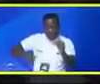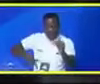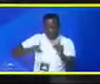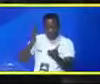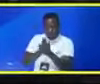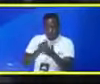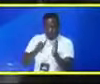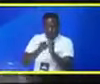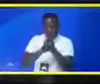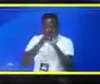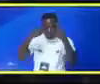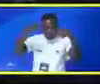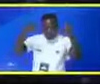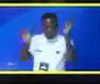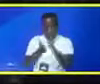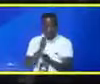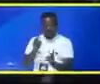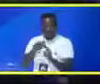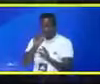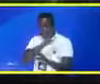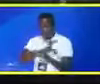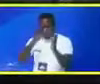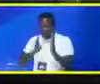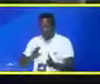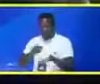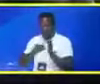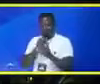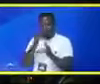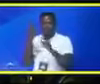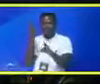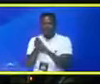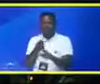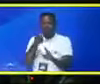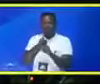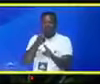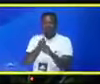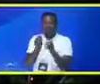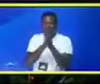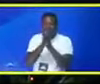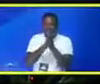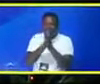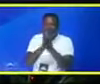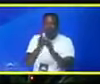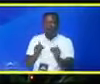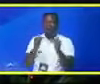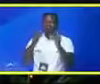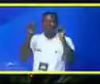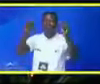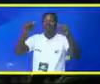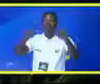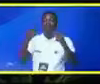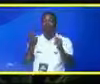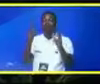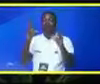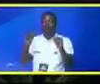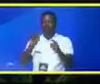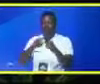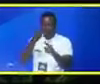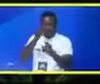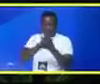Your assignment, therefore, as a believer, is not just to hope and to wish for realms and possibilities, but to become